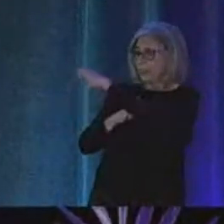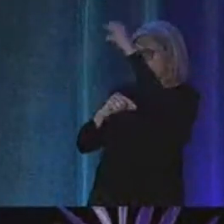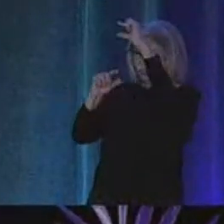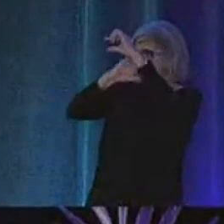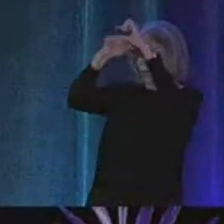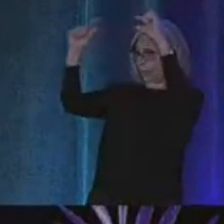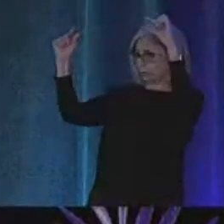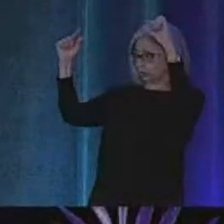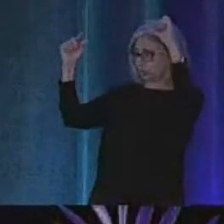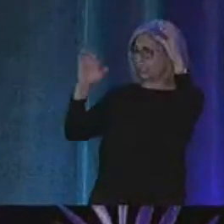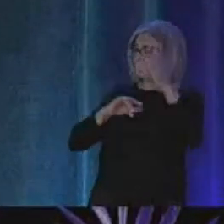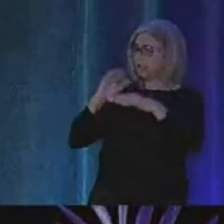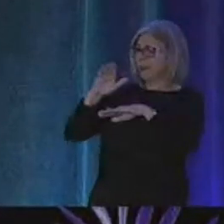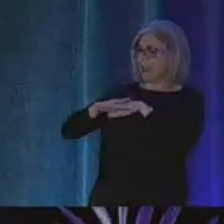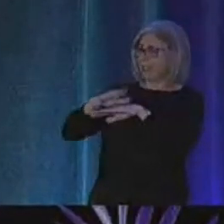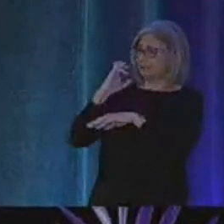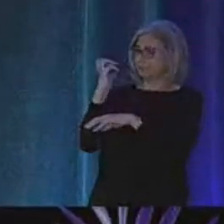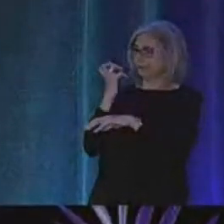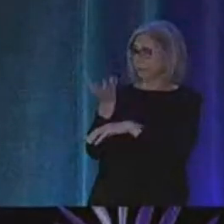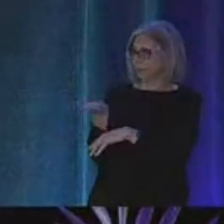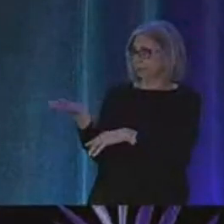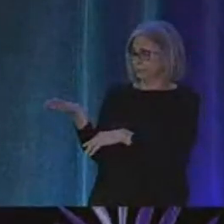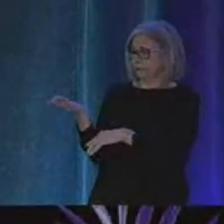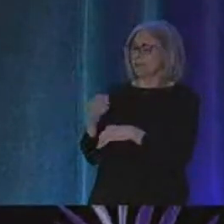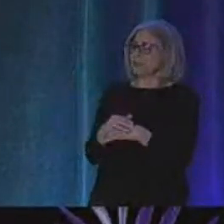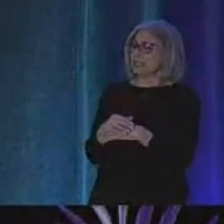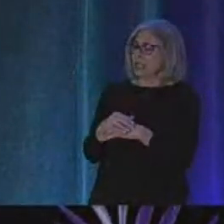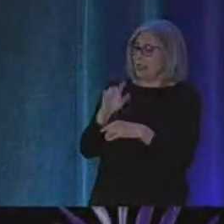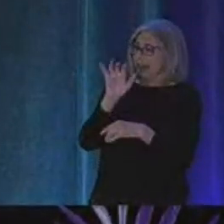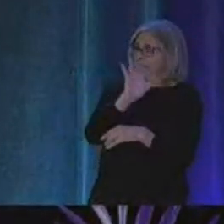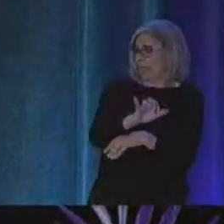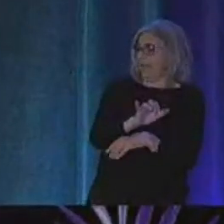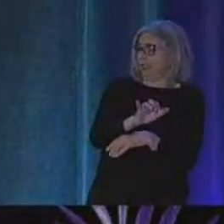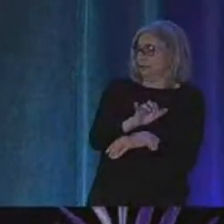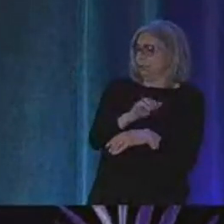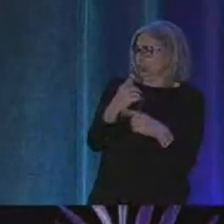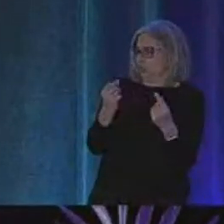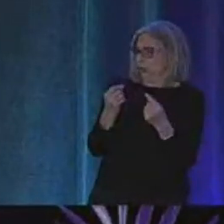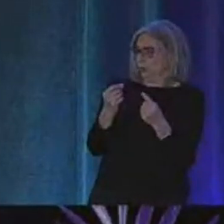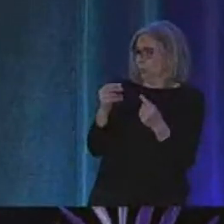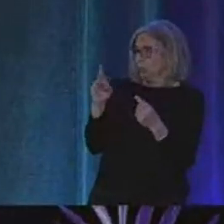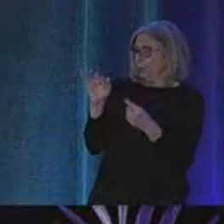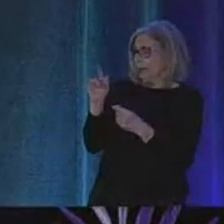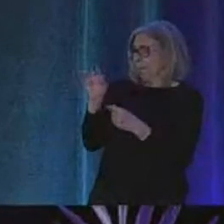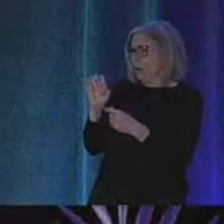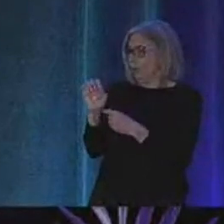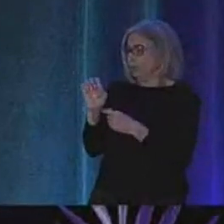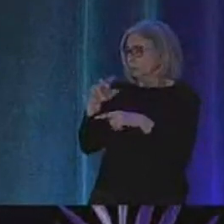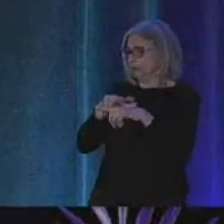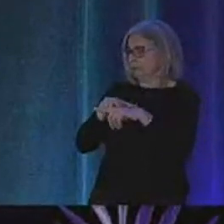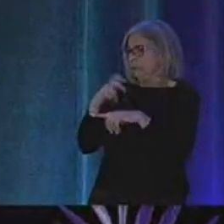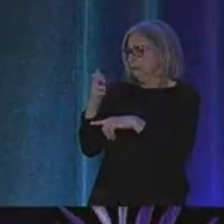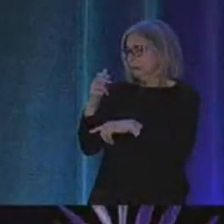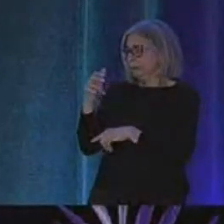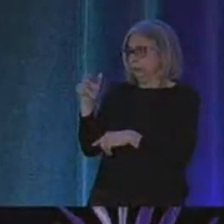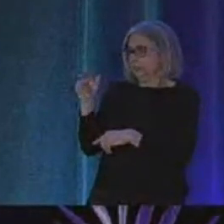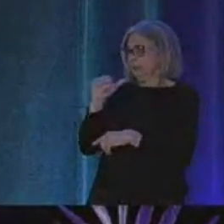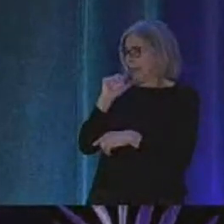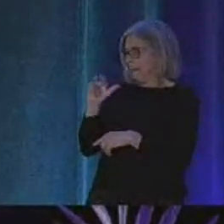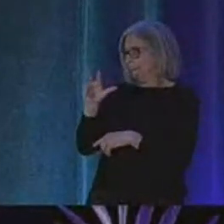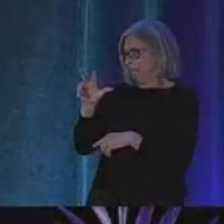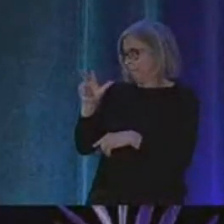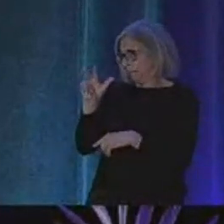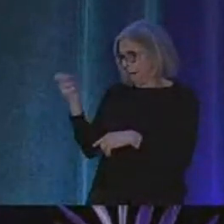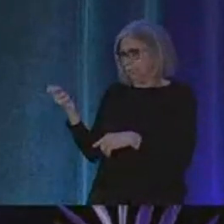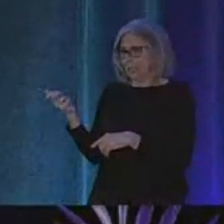is actually on a device. And so this is where we can do remote JS debugging in other tools,